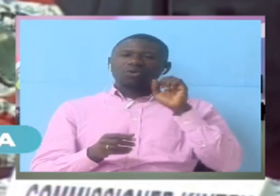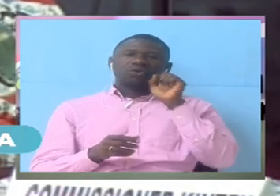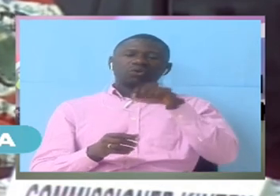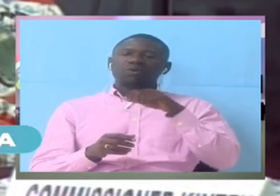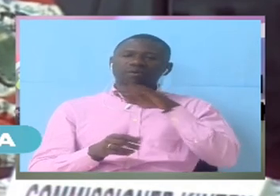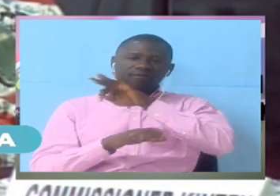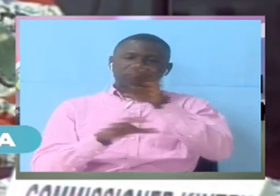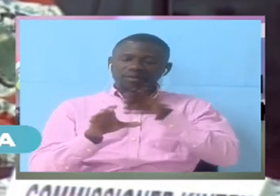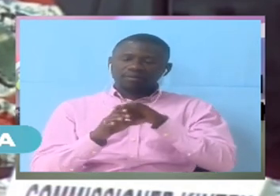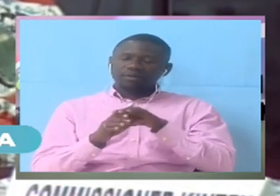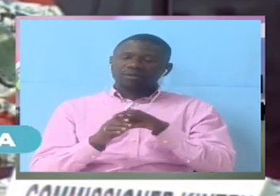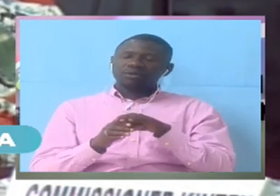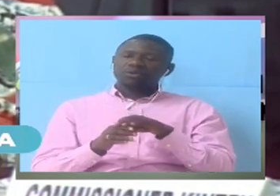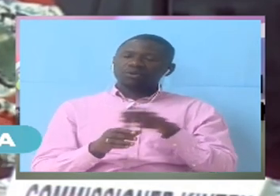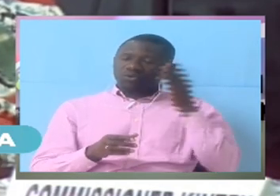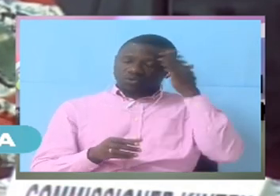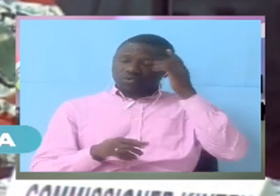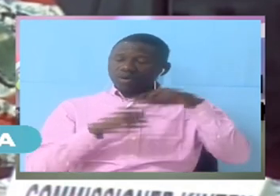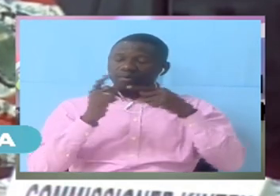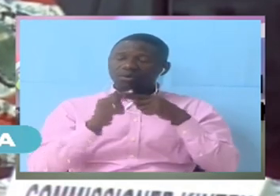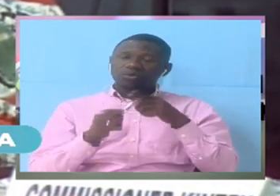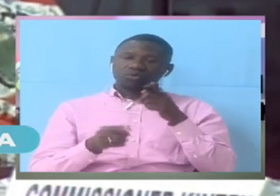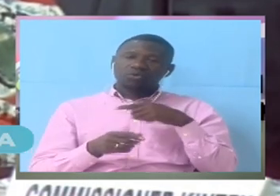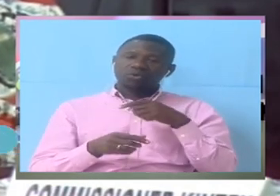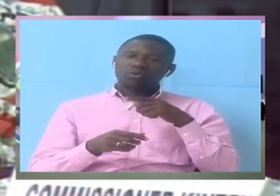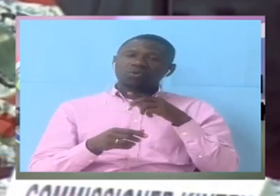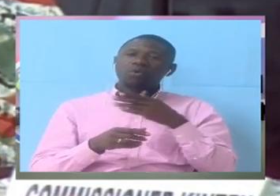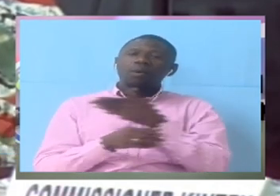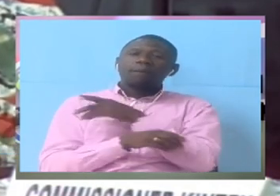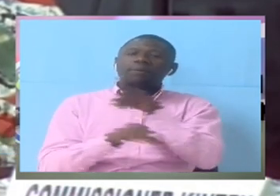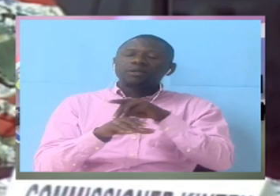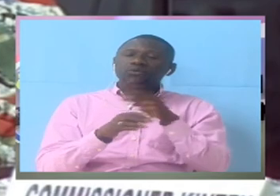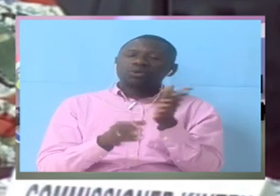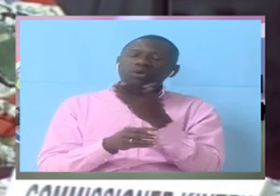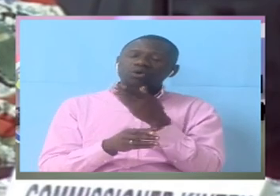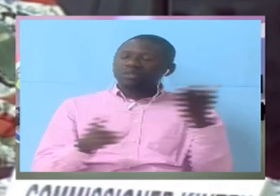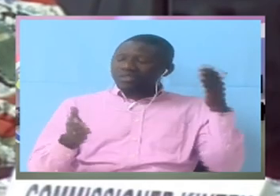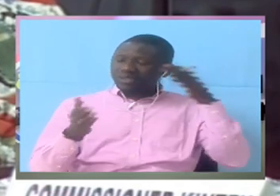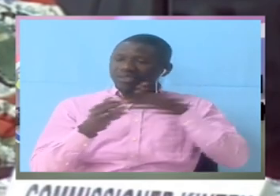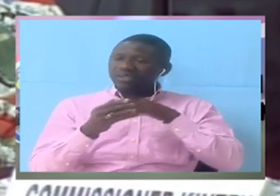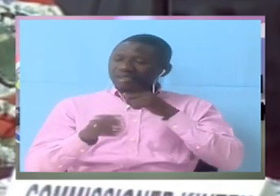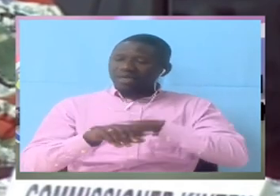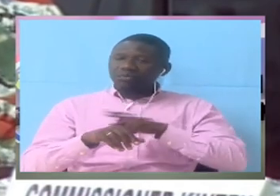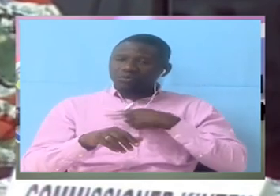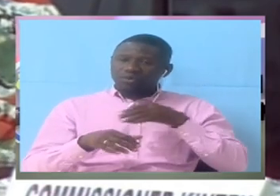I don't think your family knew about your whereabouts until the time that you were taken to prison.